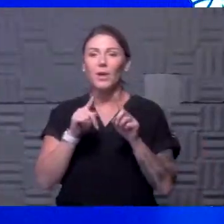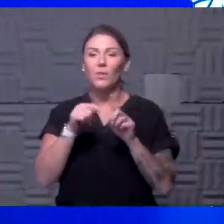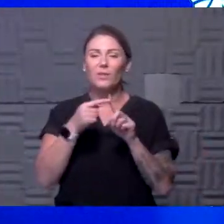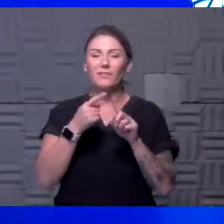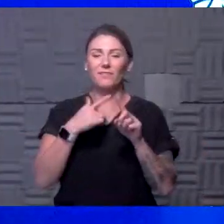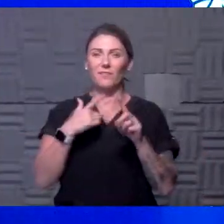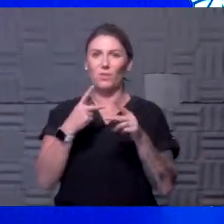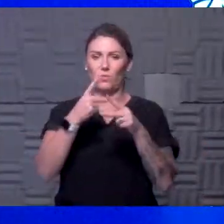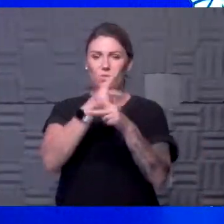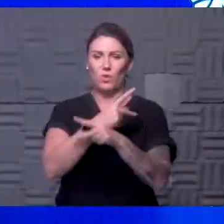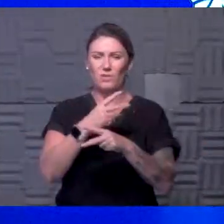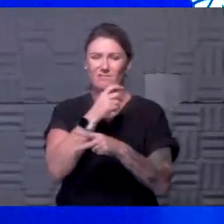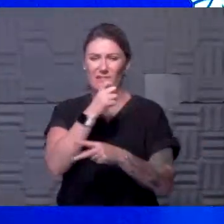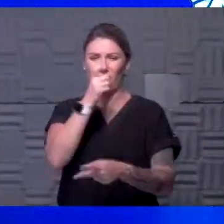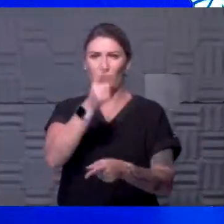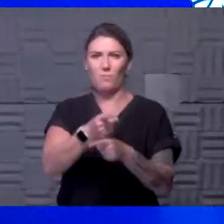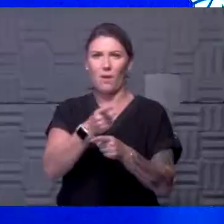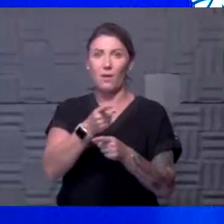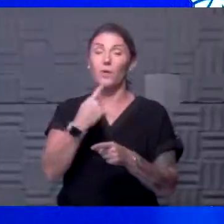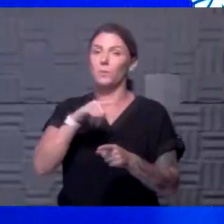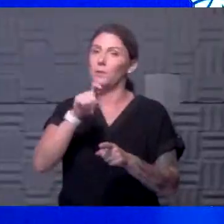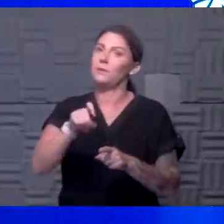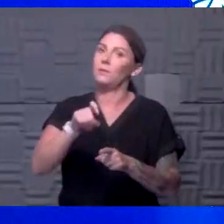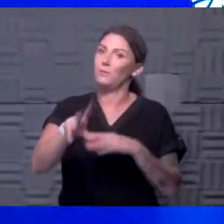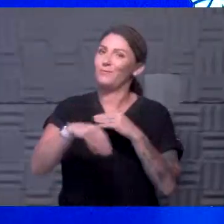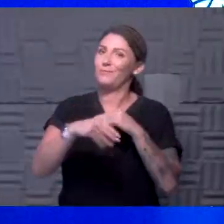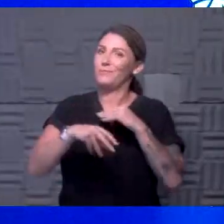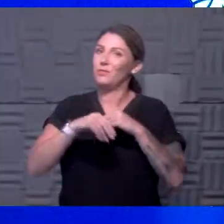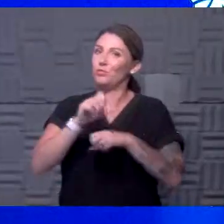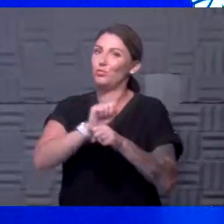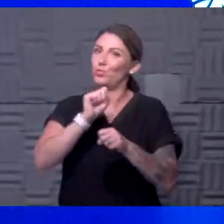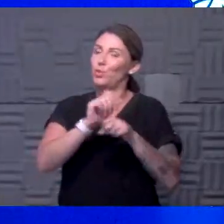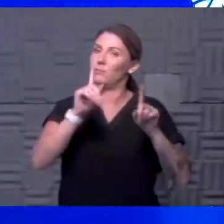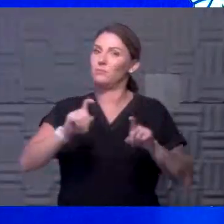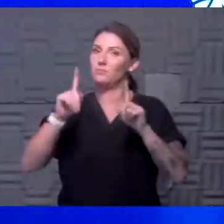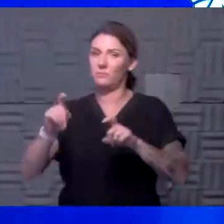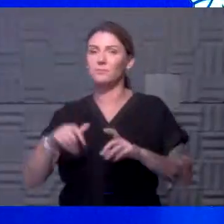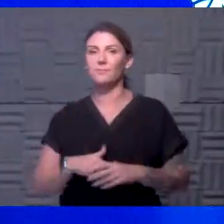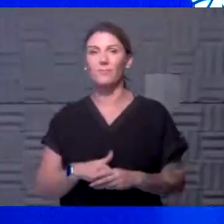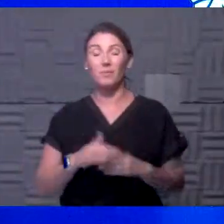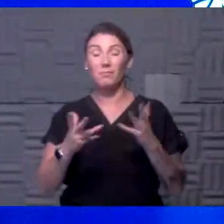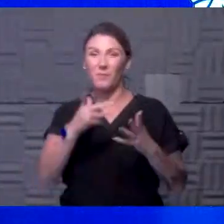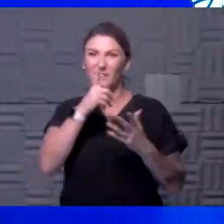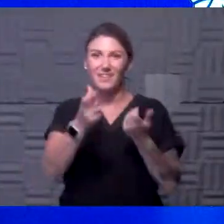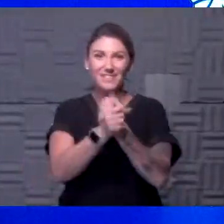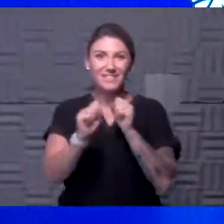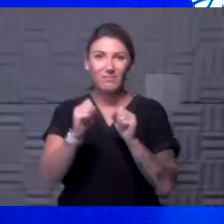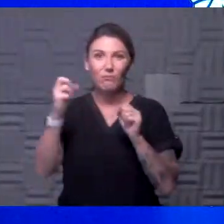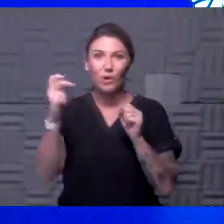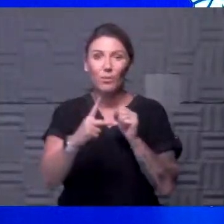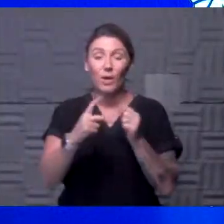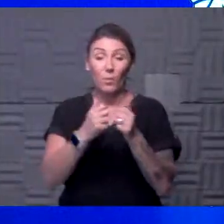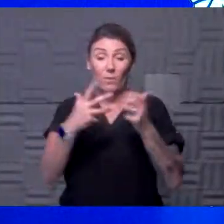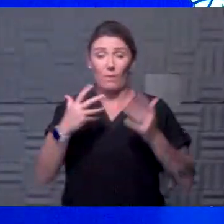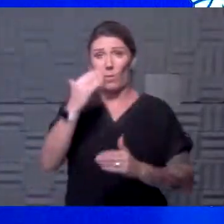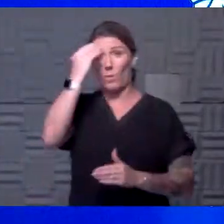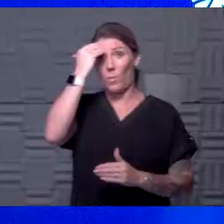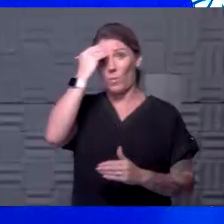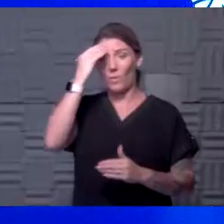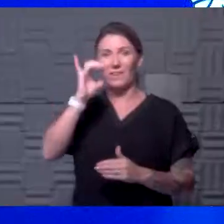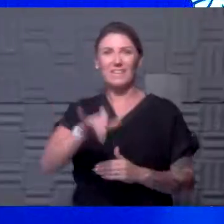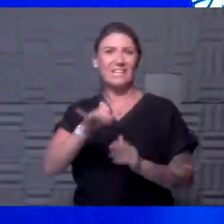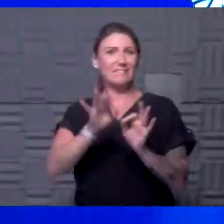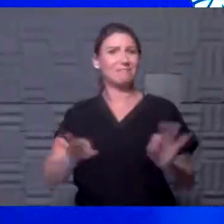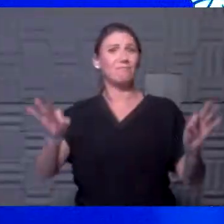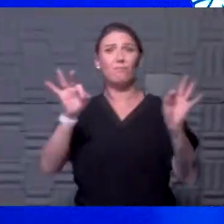worse or they're not right, then it's like, okay, well, we got to do some additional work, because it's probably not safe for you to go back without knowing that. And I think that's